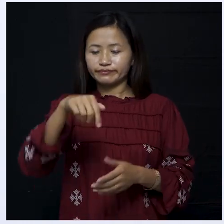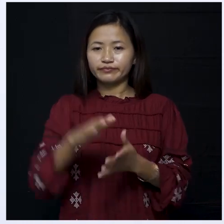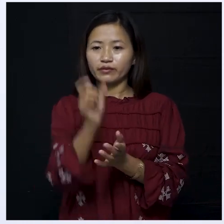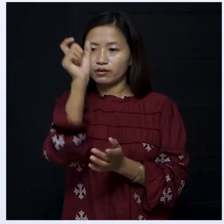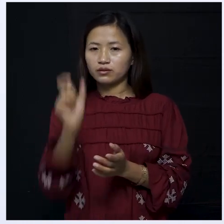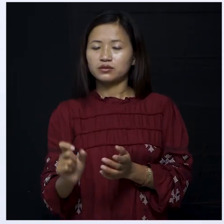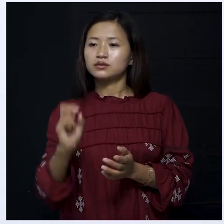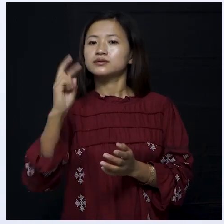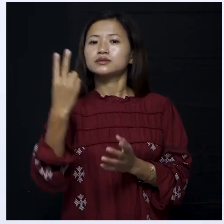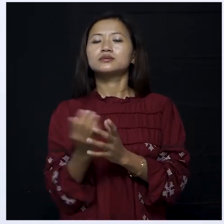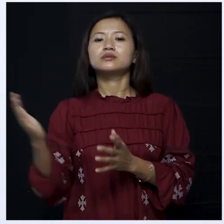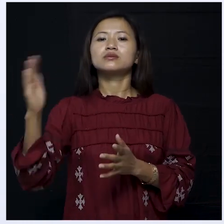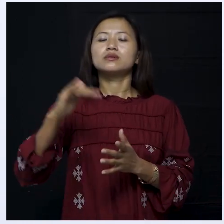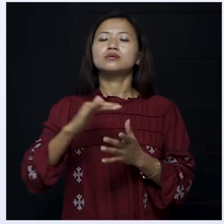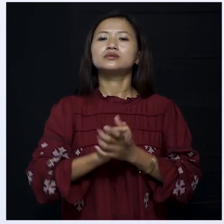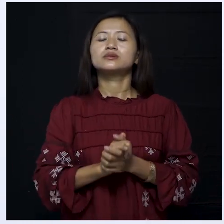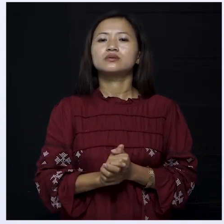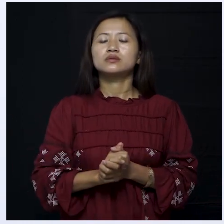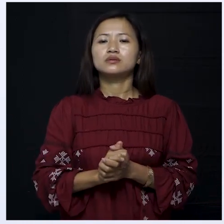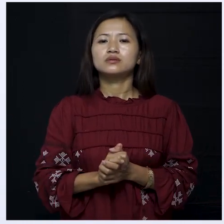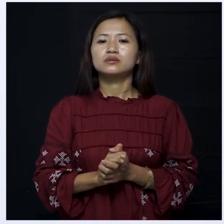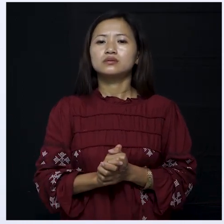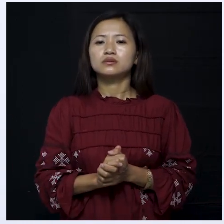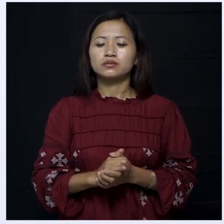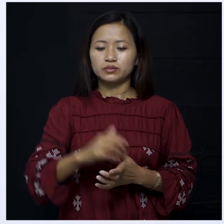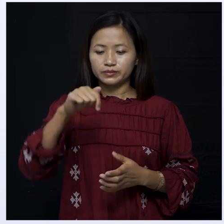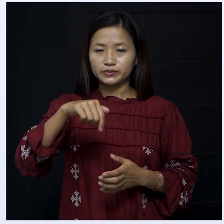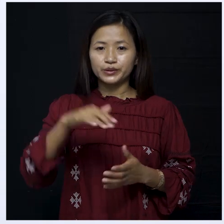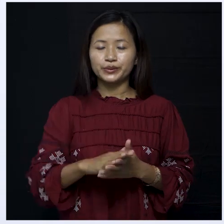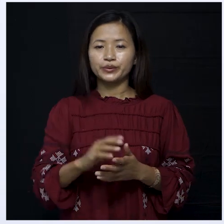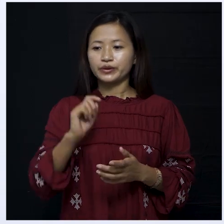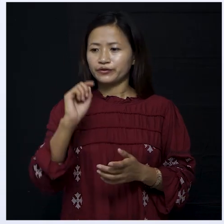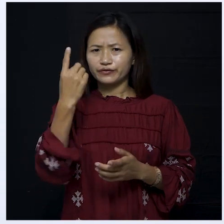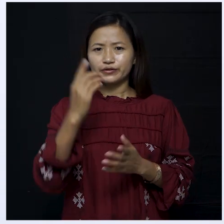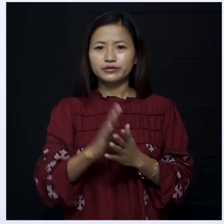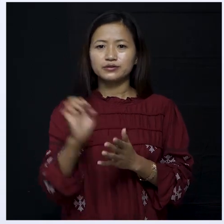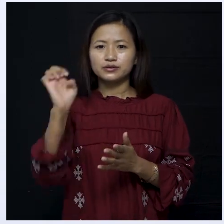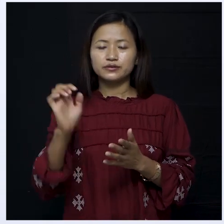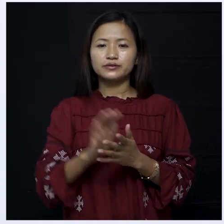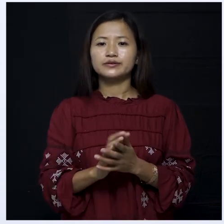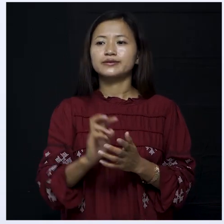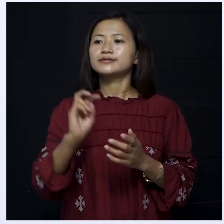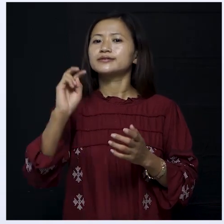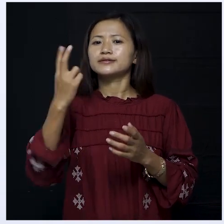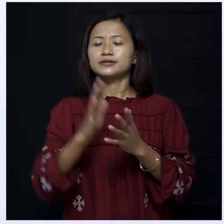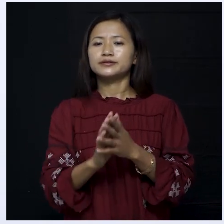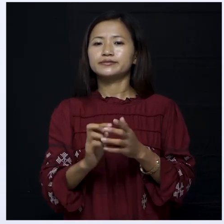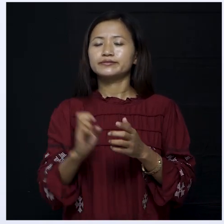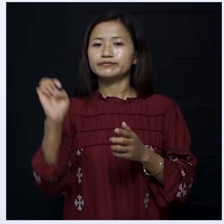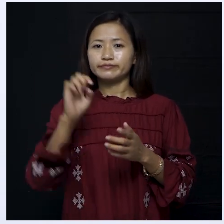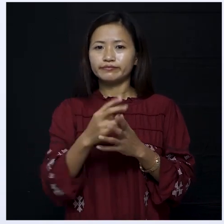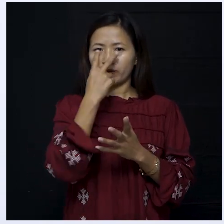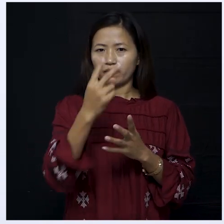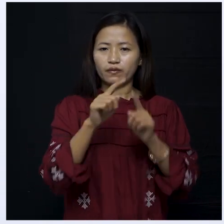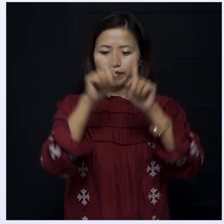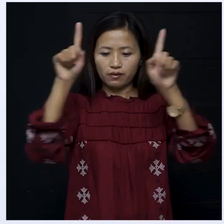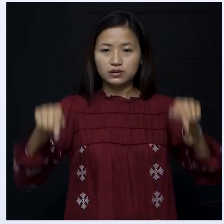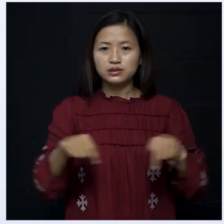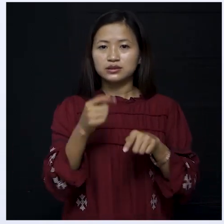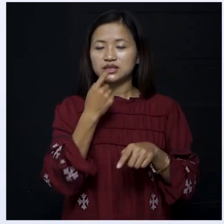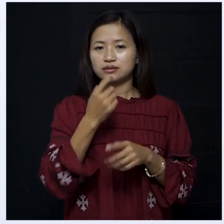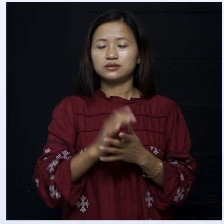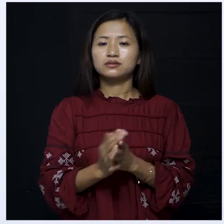second person called. So here we have the first event and here the second event. So all these things are happening in the